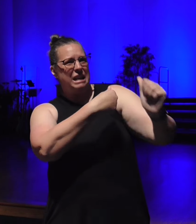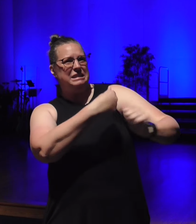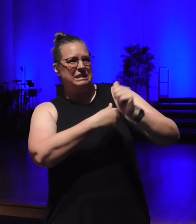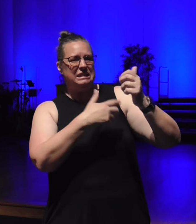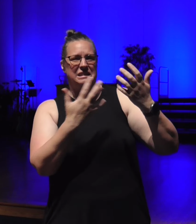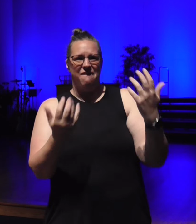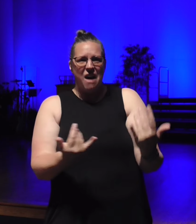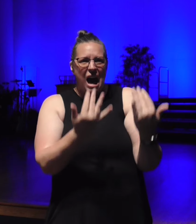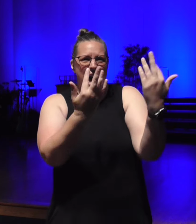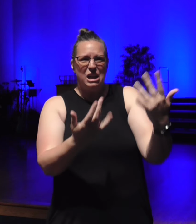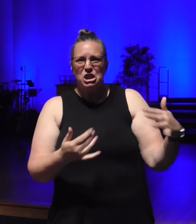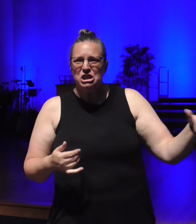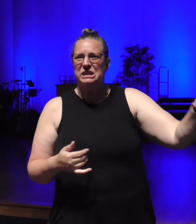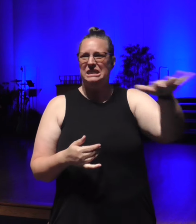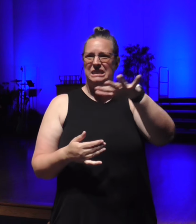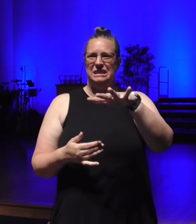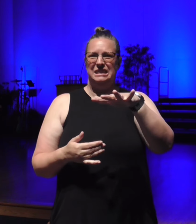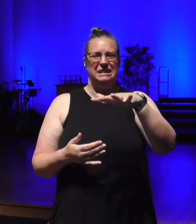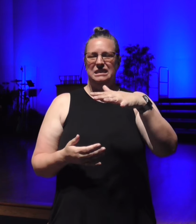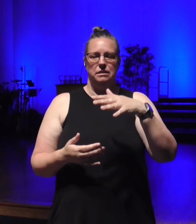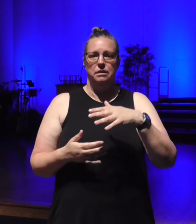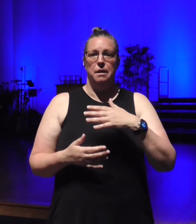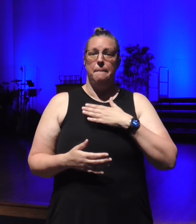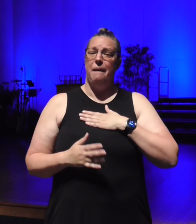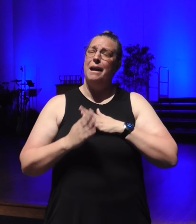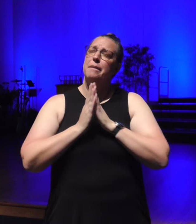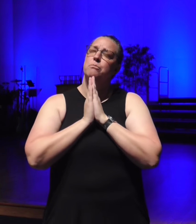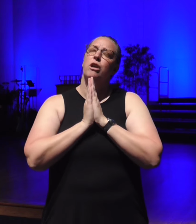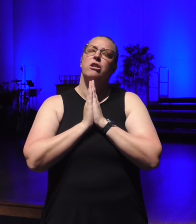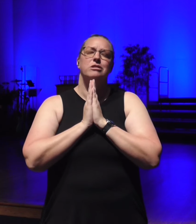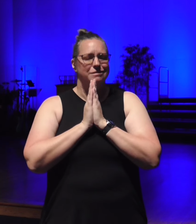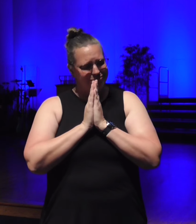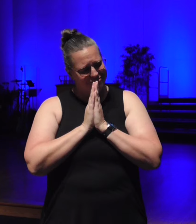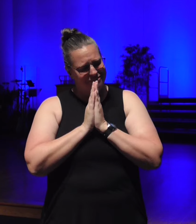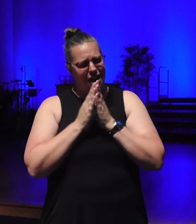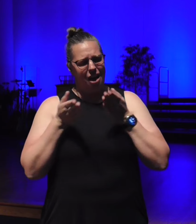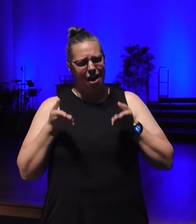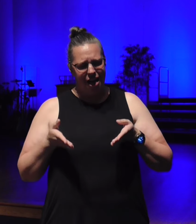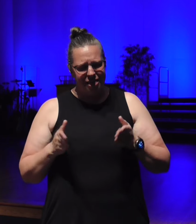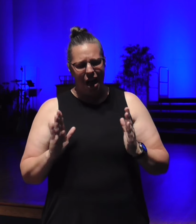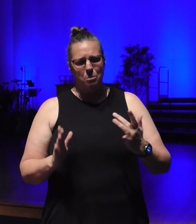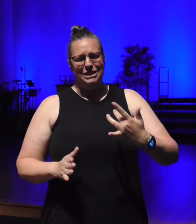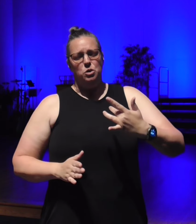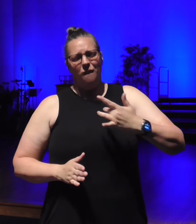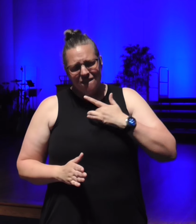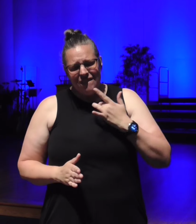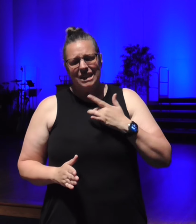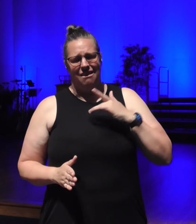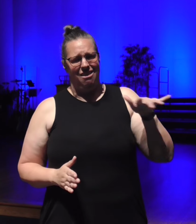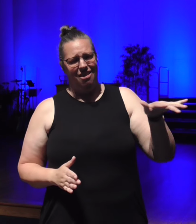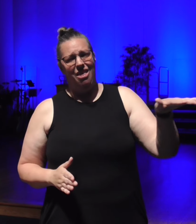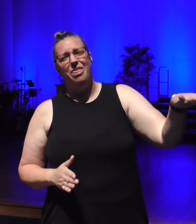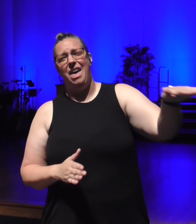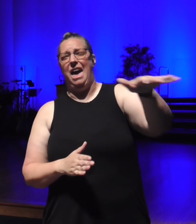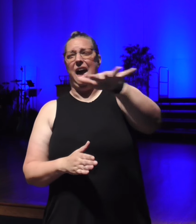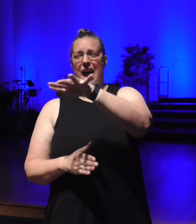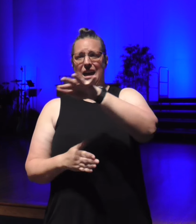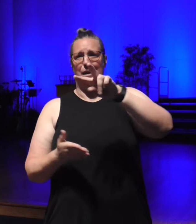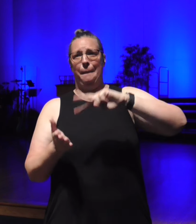fires all around. And my prayer often is, please allow me to feel meaning and